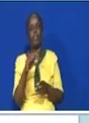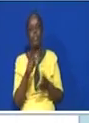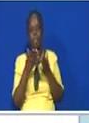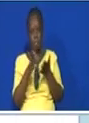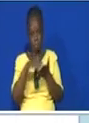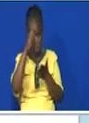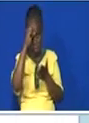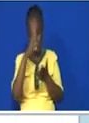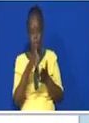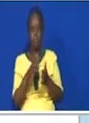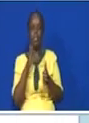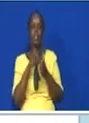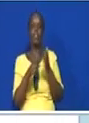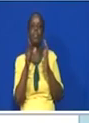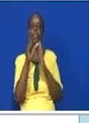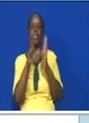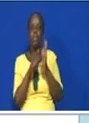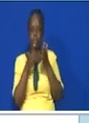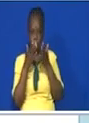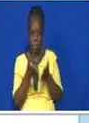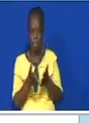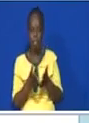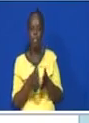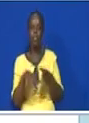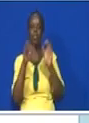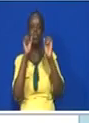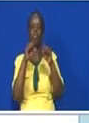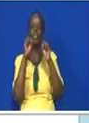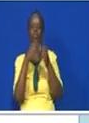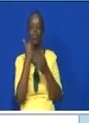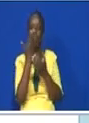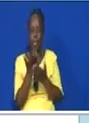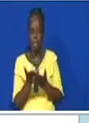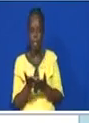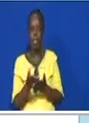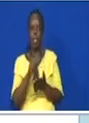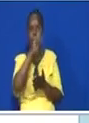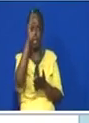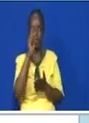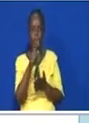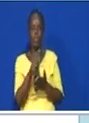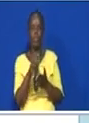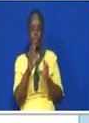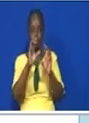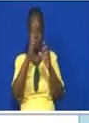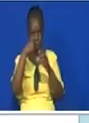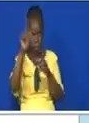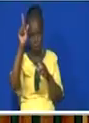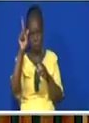Now, by the end of the lesson, you should be able to answer the questions correctly.